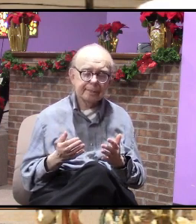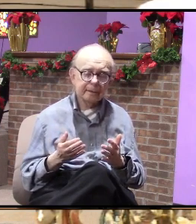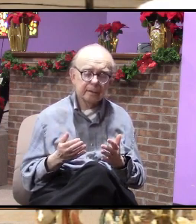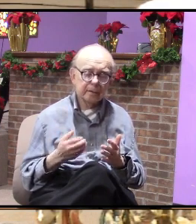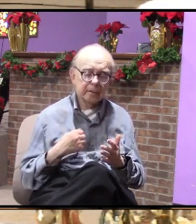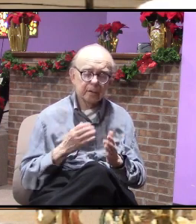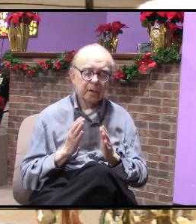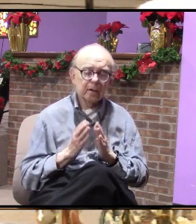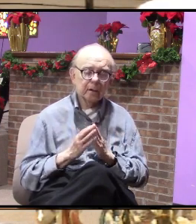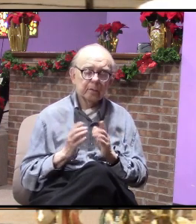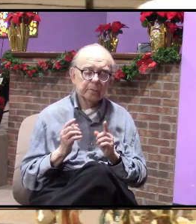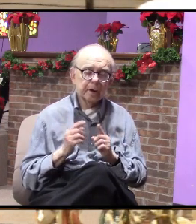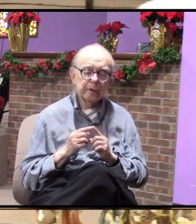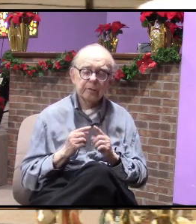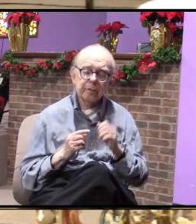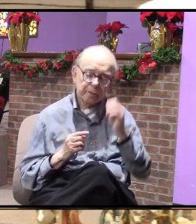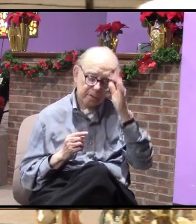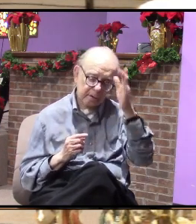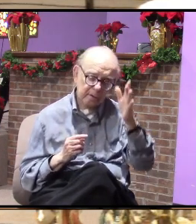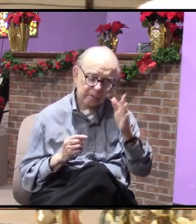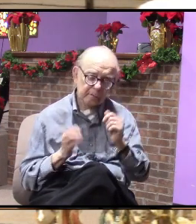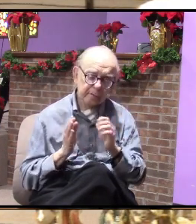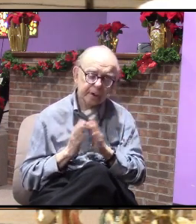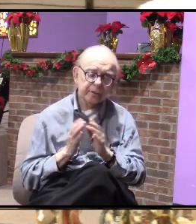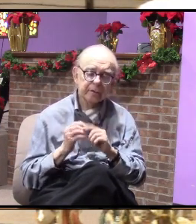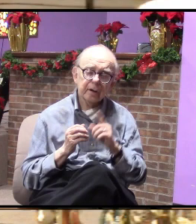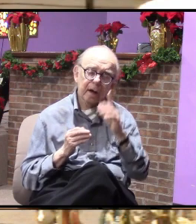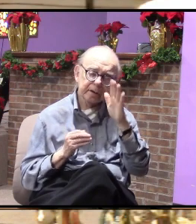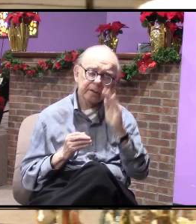We're praying to the Father. We're praying to God.